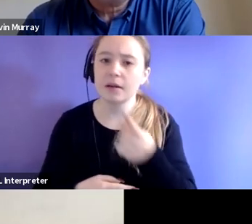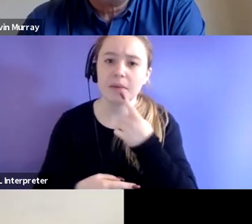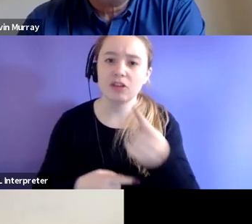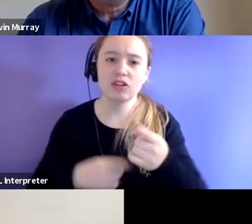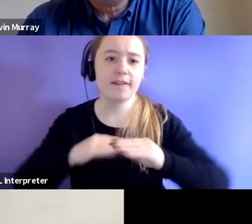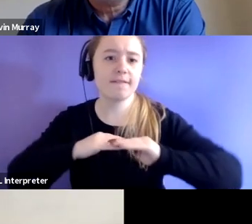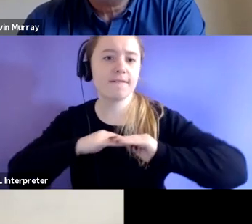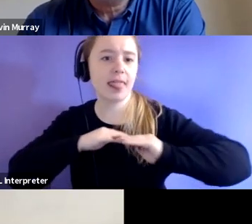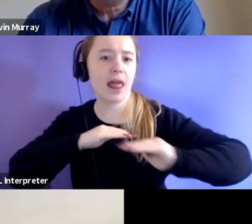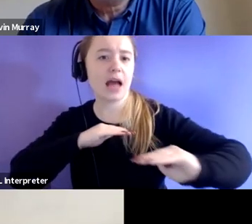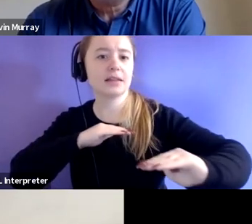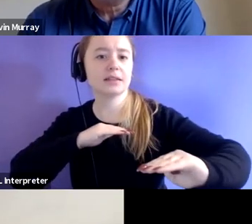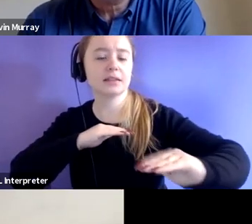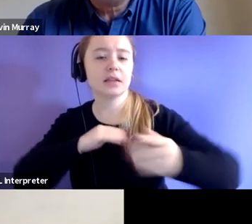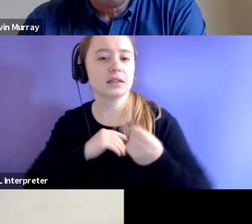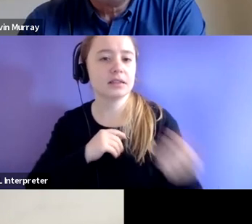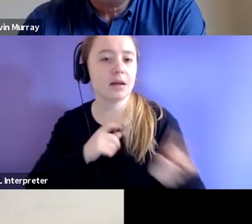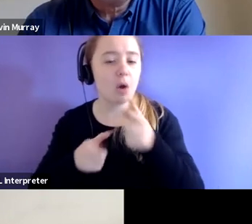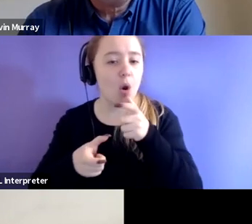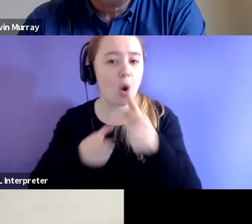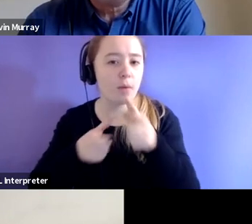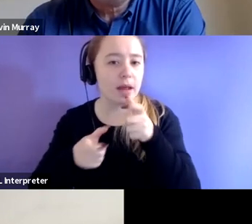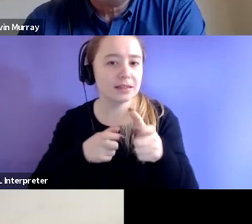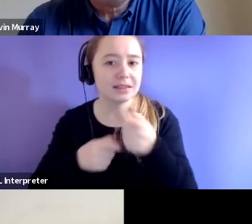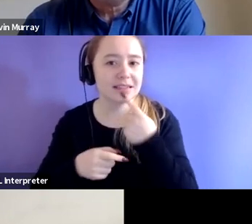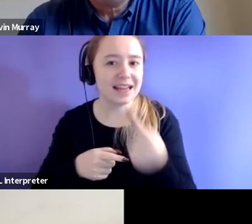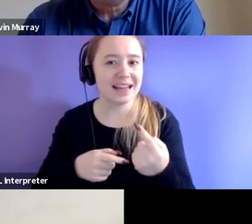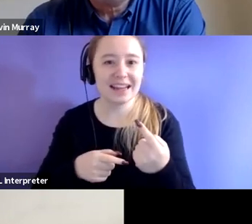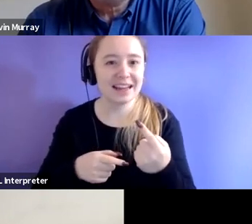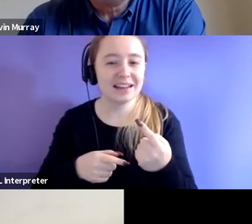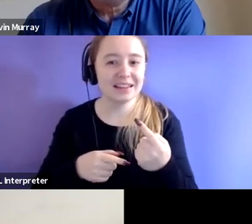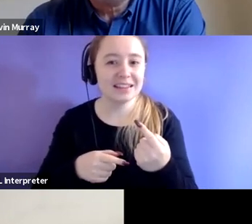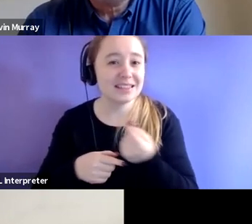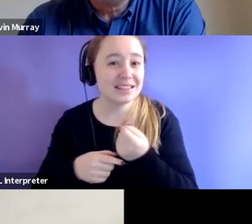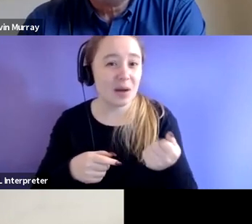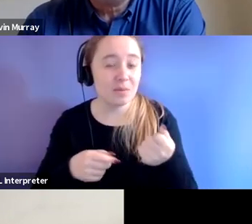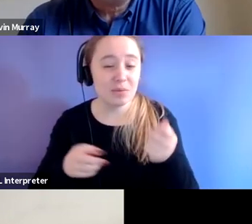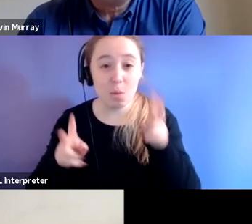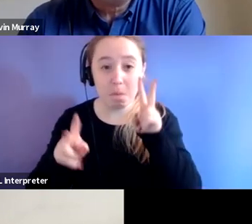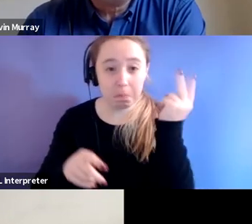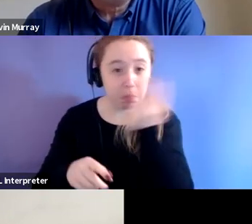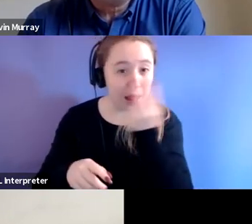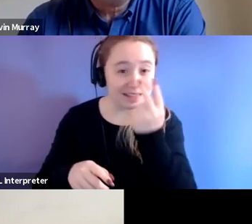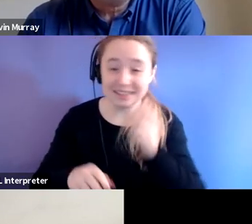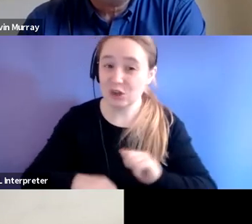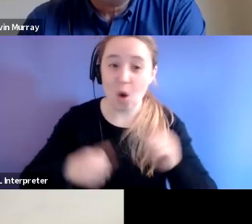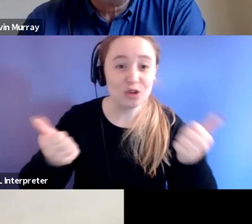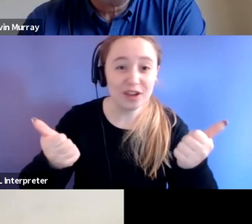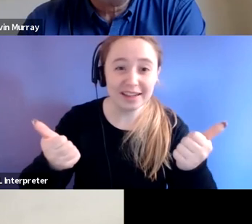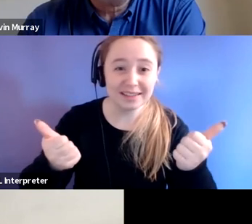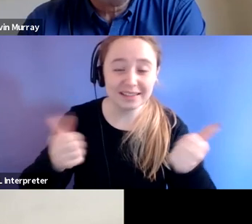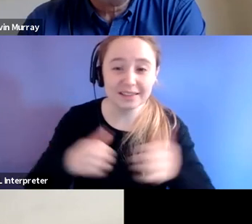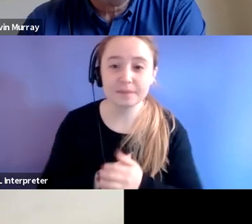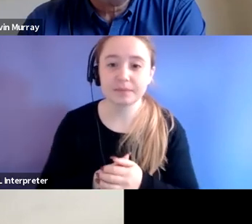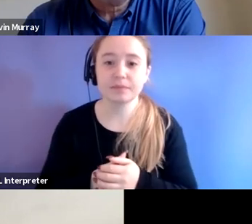flat. There's been some comments in the chat maybe about how that's not so great for people with visual impairments. We're also hearing about the